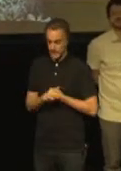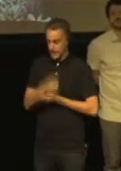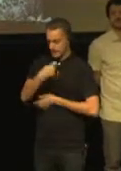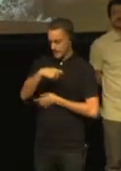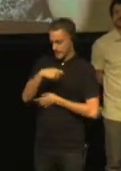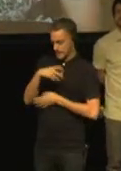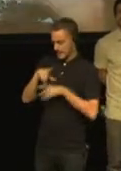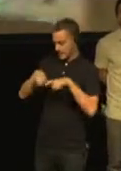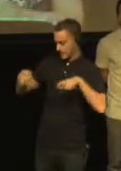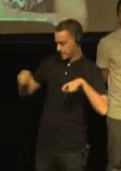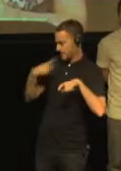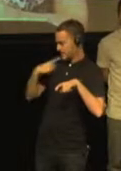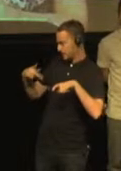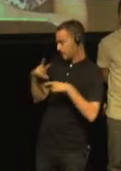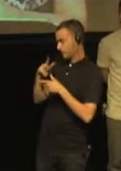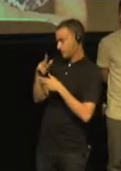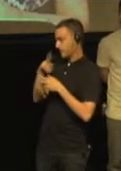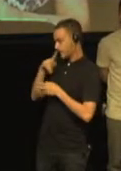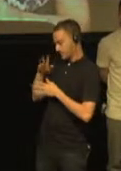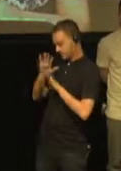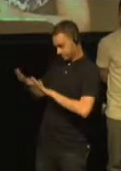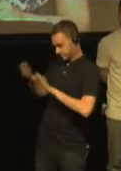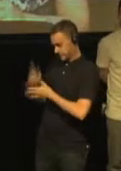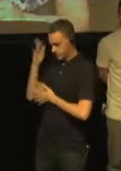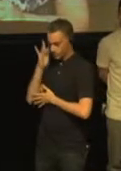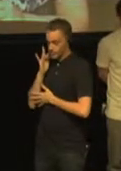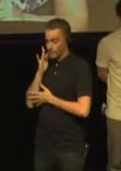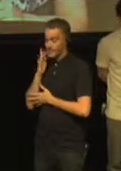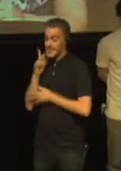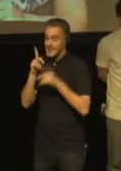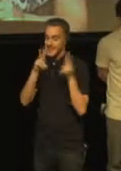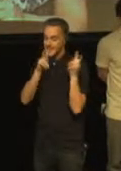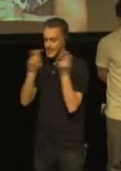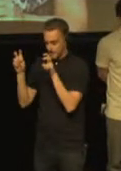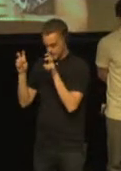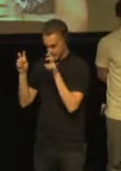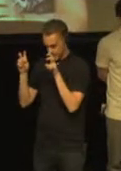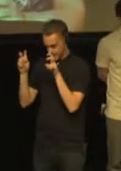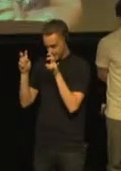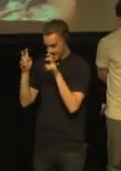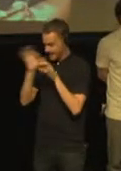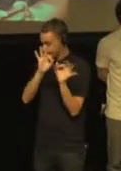all valid questions for campaigning on this issue.